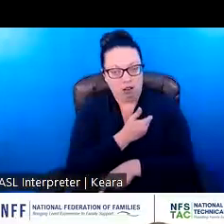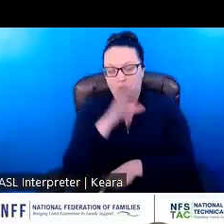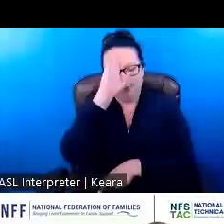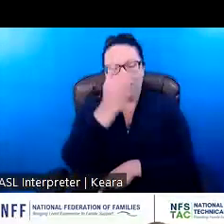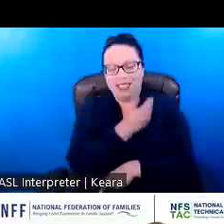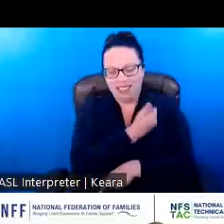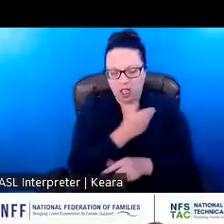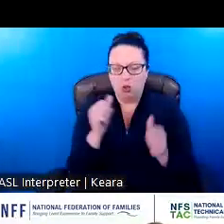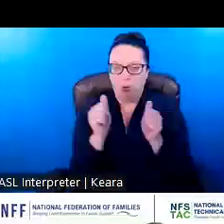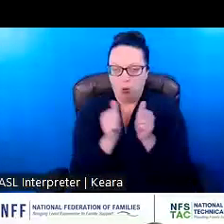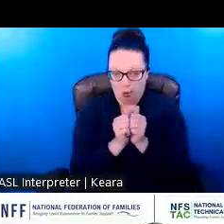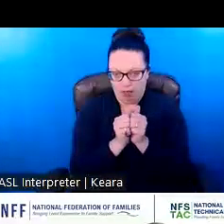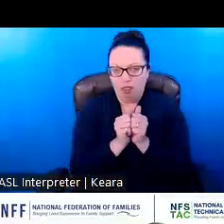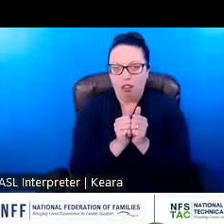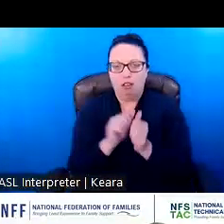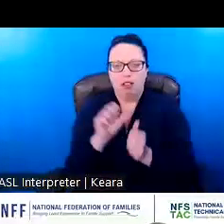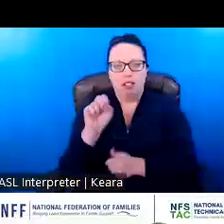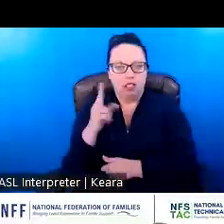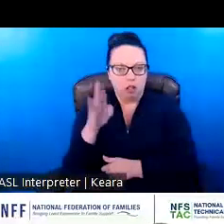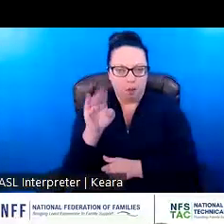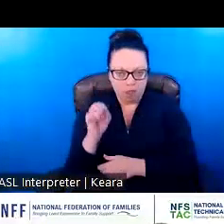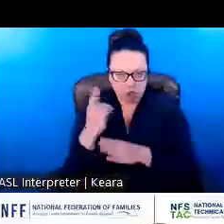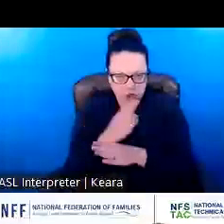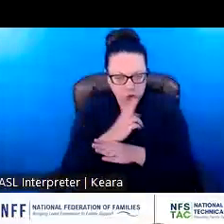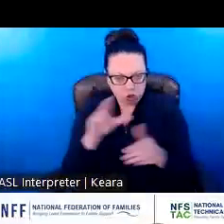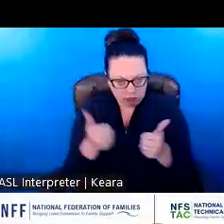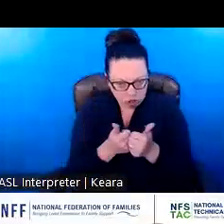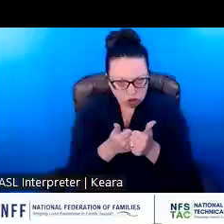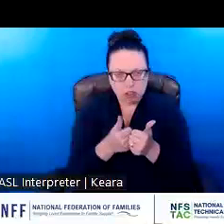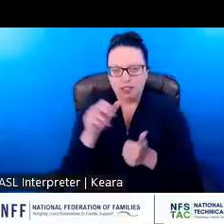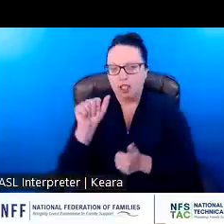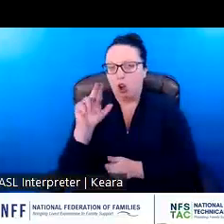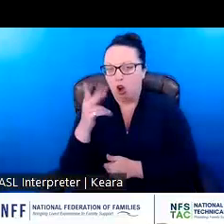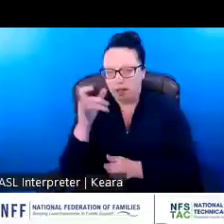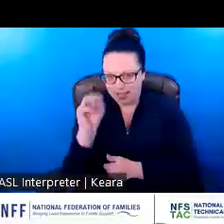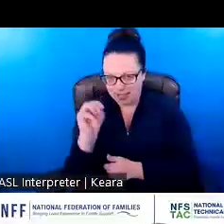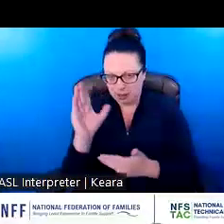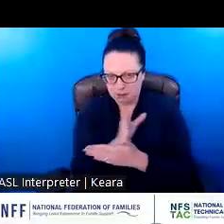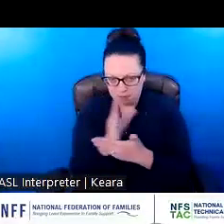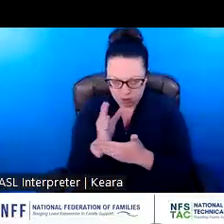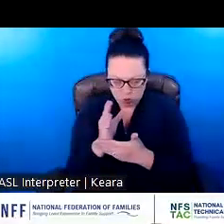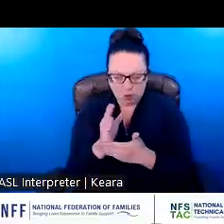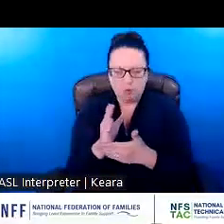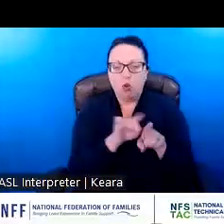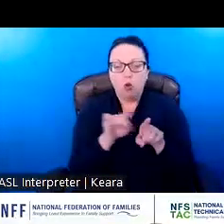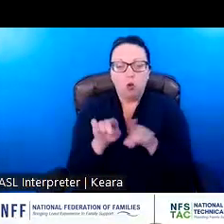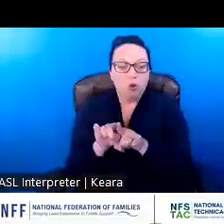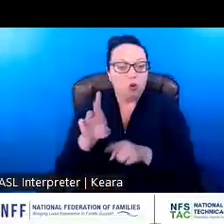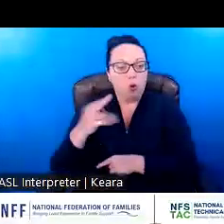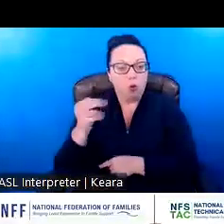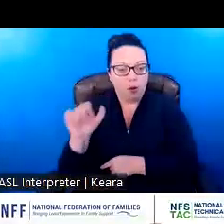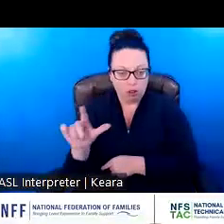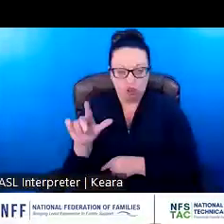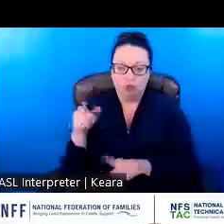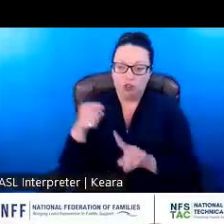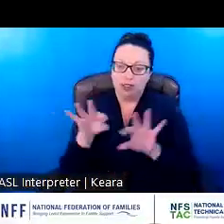and autism spectrum disorder. We're also really excited to have Rachel Craig Dunn with us. In addition to being the family program